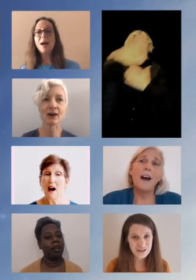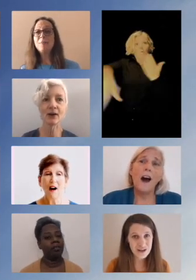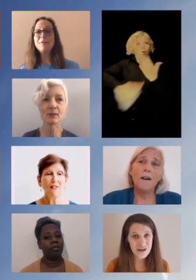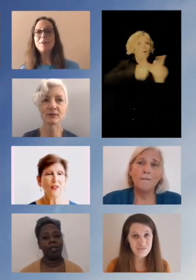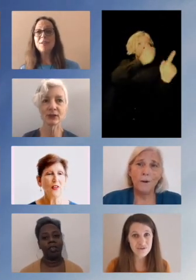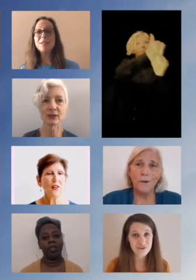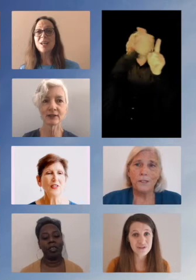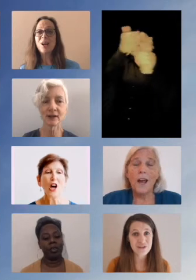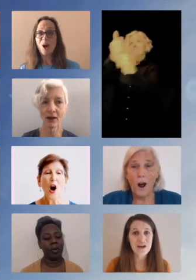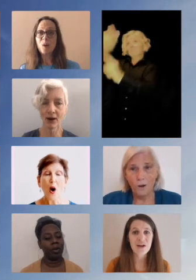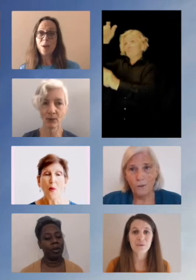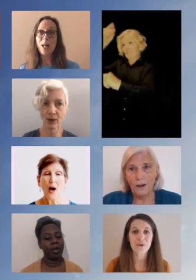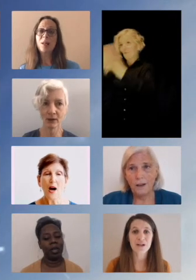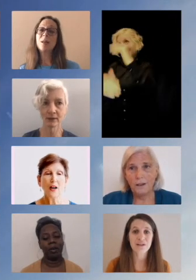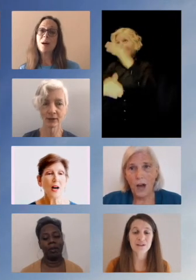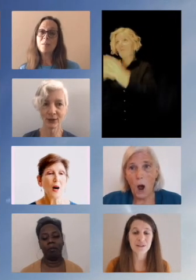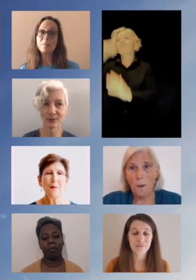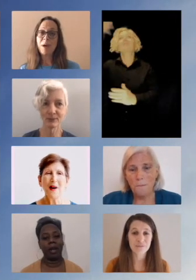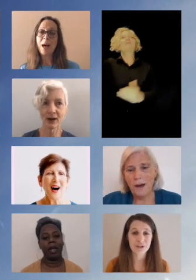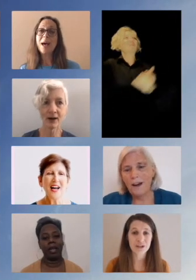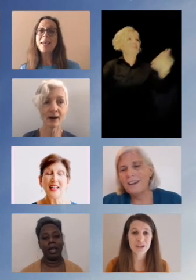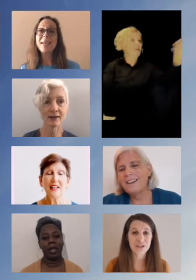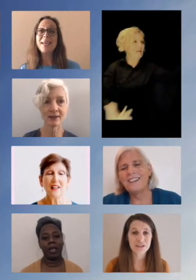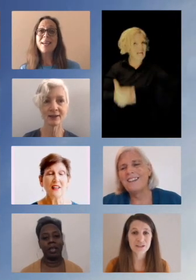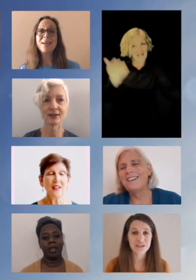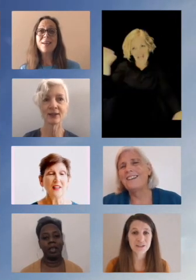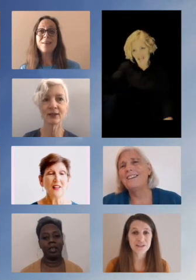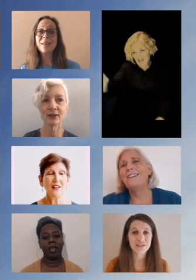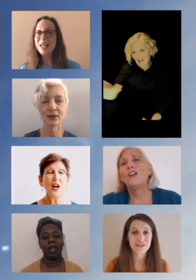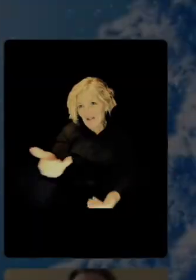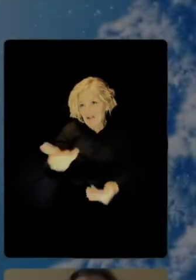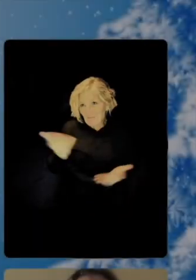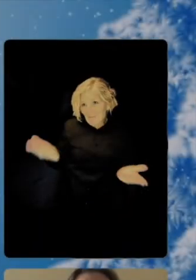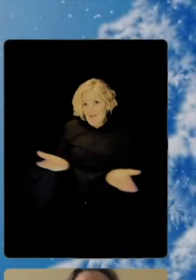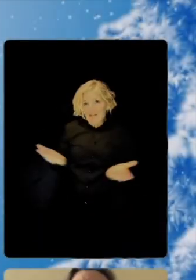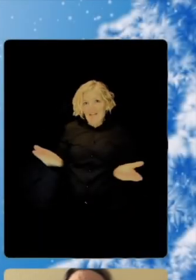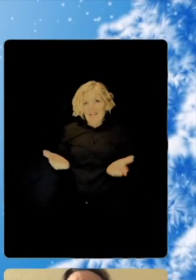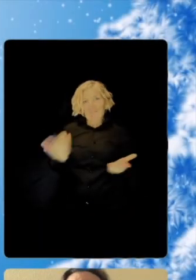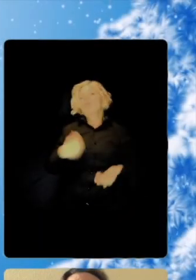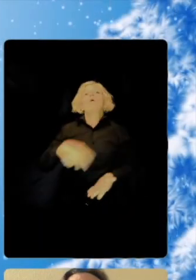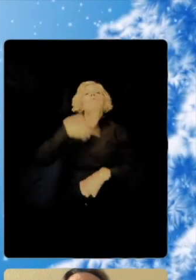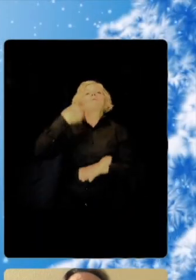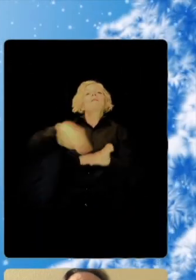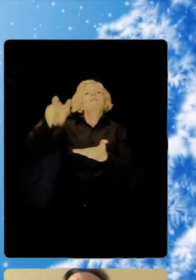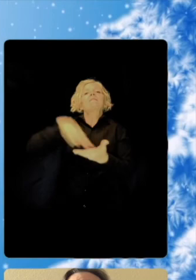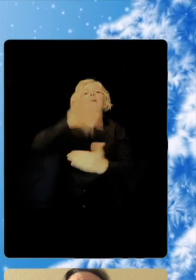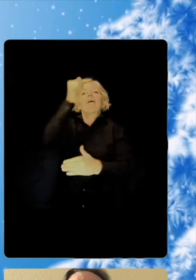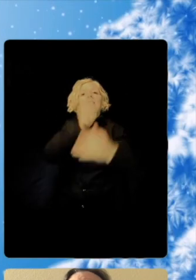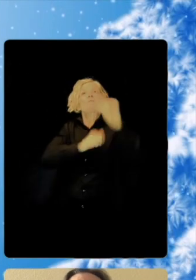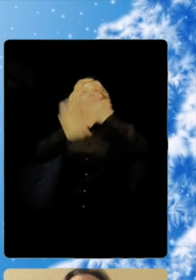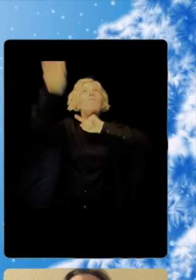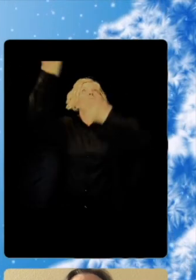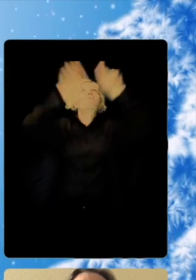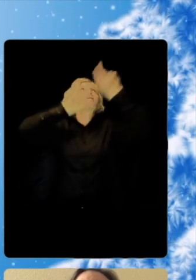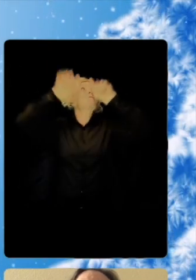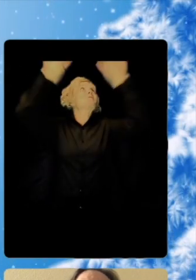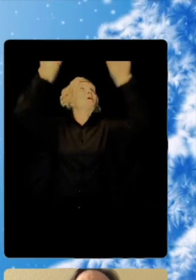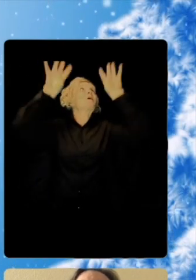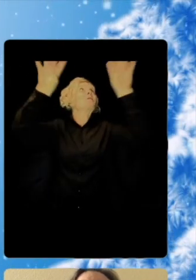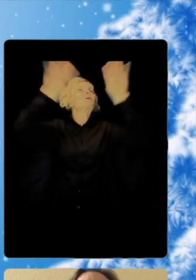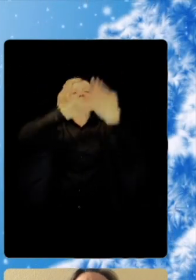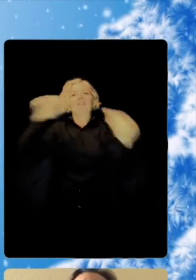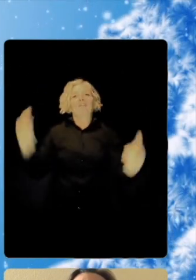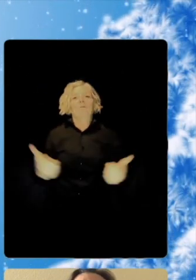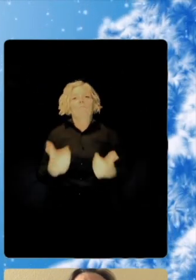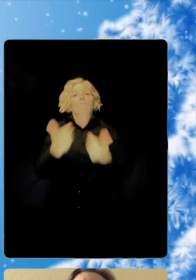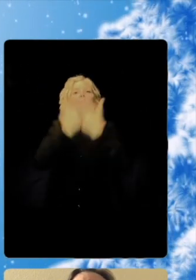need comfort are welcome by here. We'll dance neath the stars and